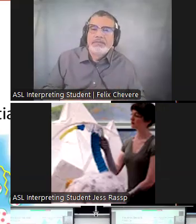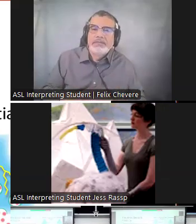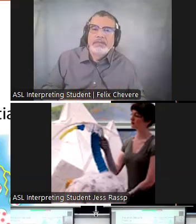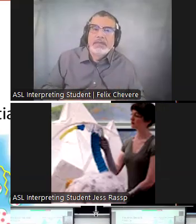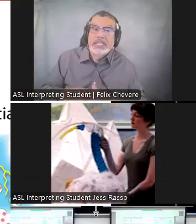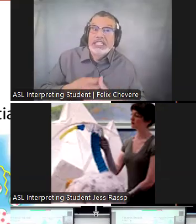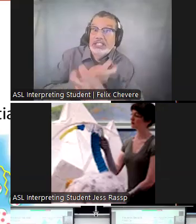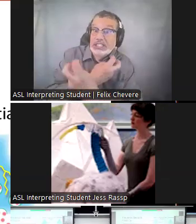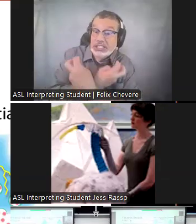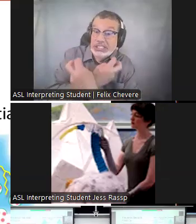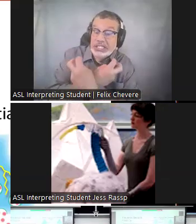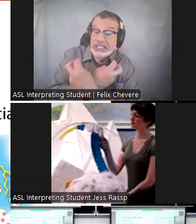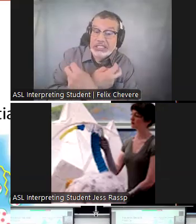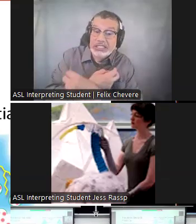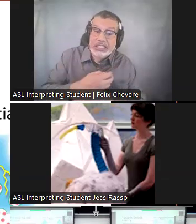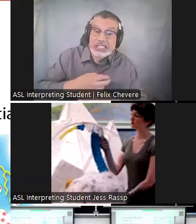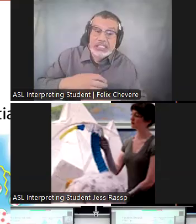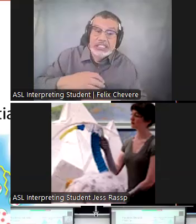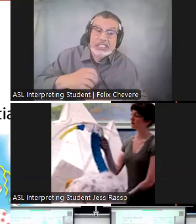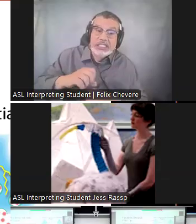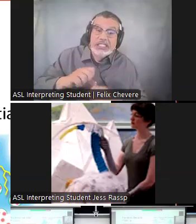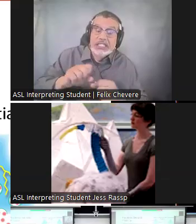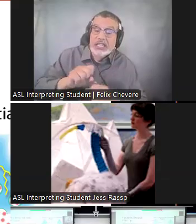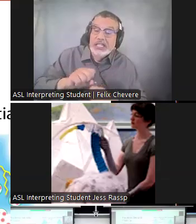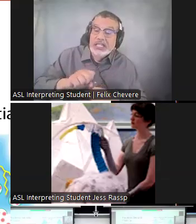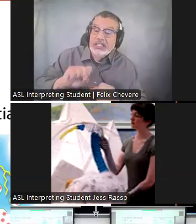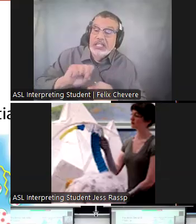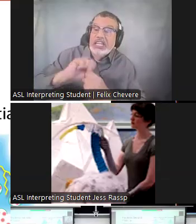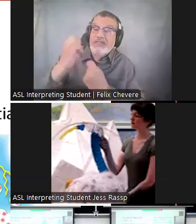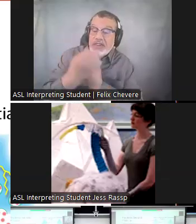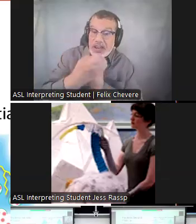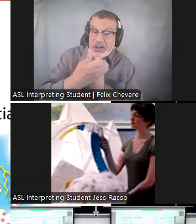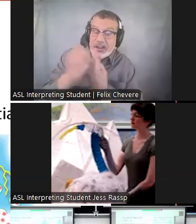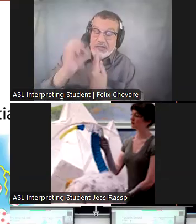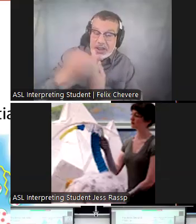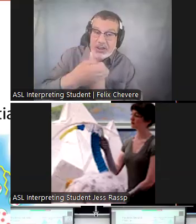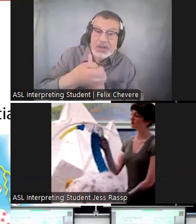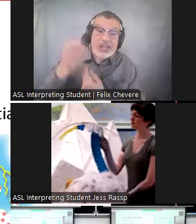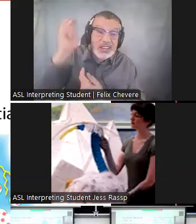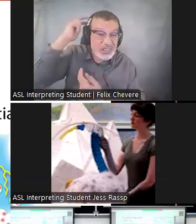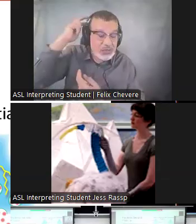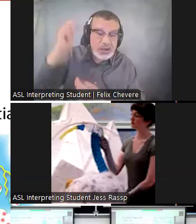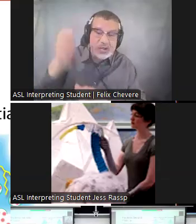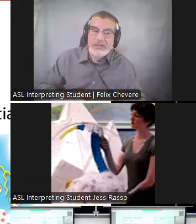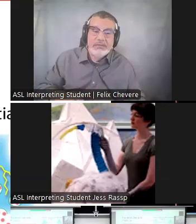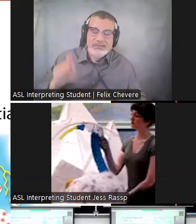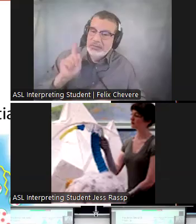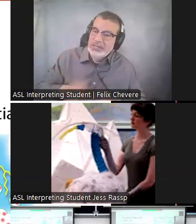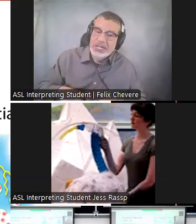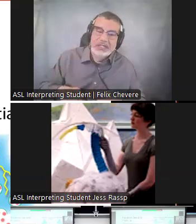toxic environment within the brain. All right, because you have too many molecules that are there. All right, now,